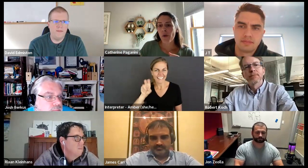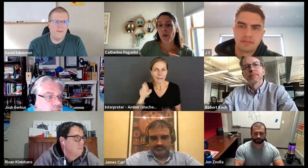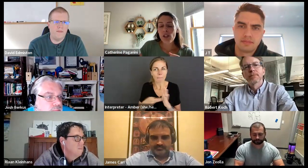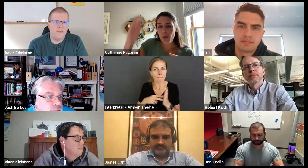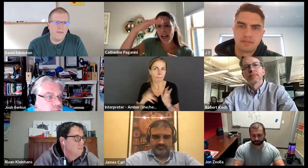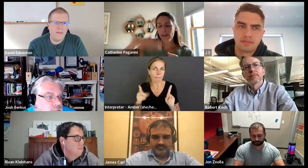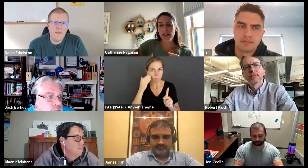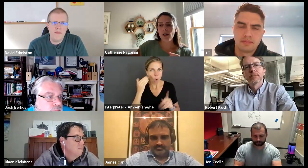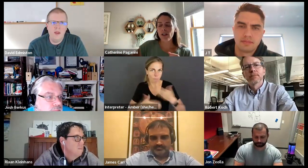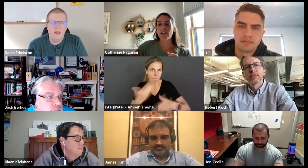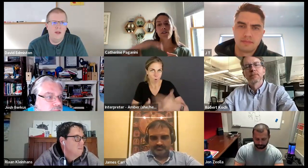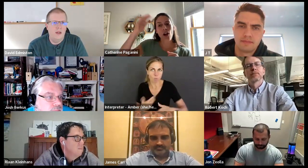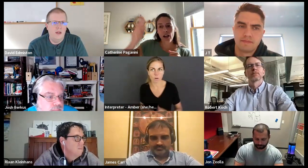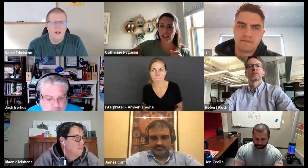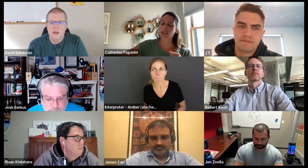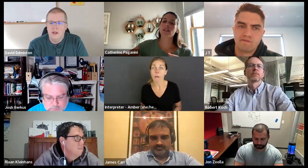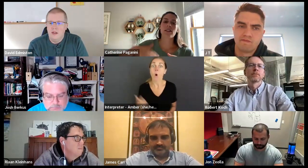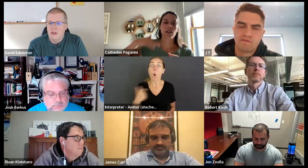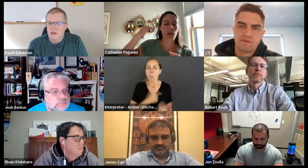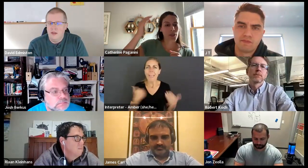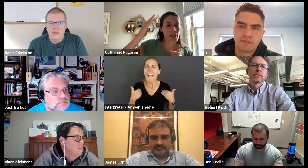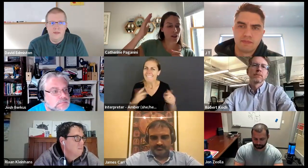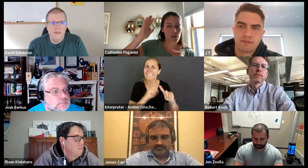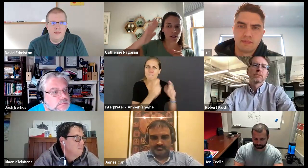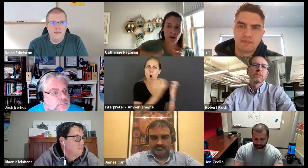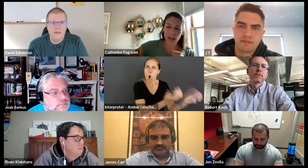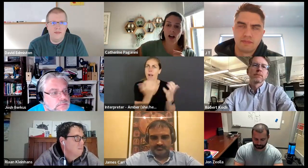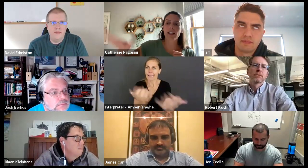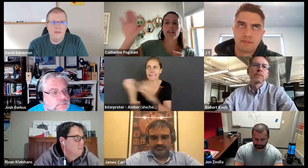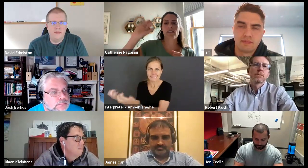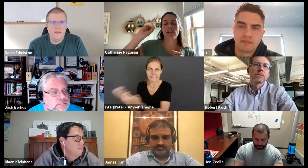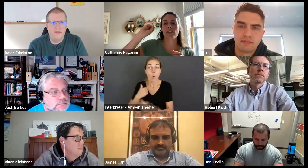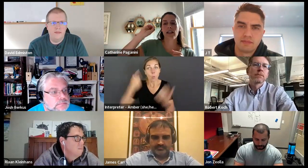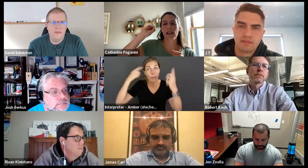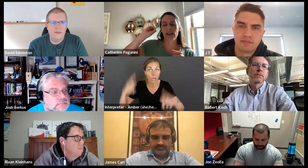So we do have kind of all these different audiences, and we agreed that those are the right